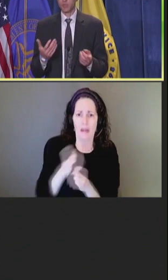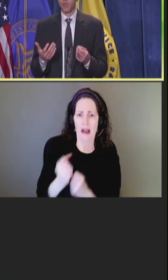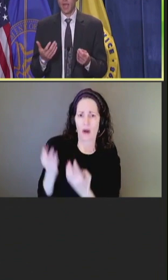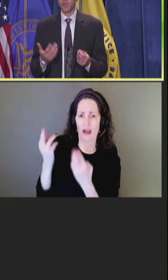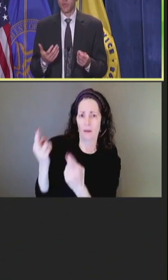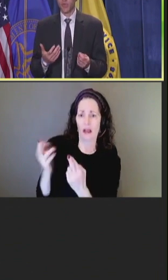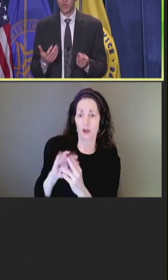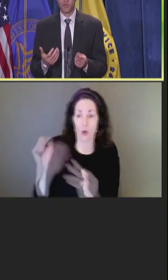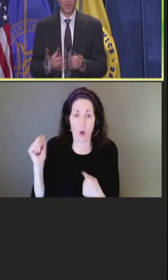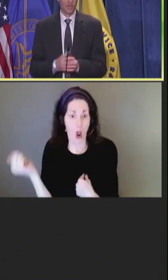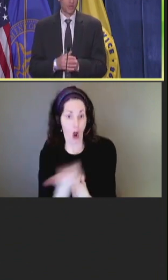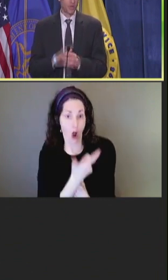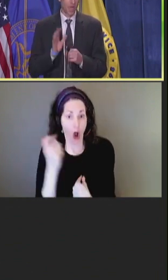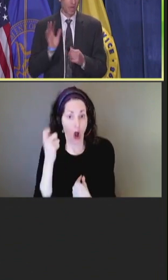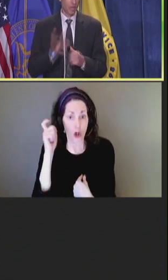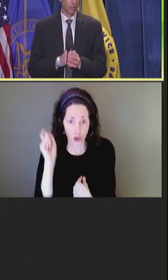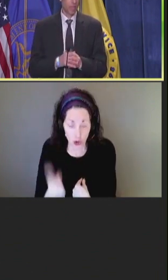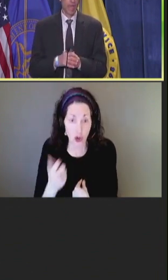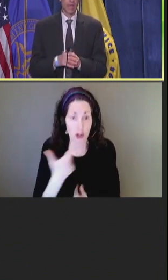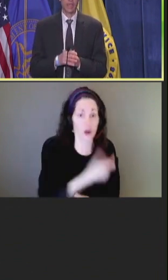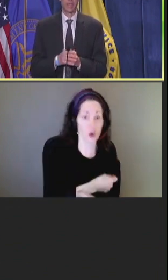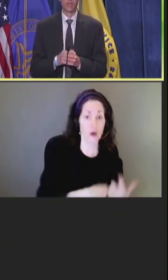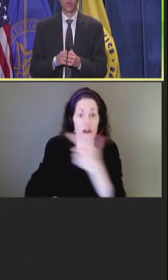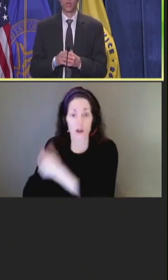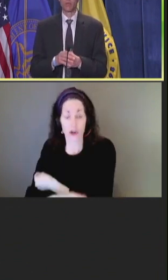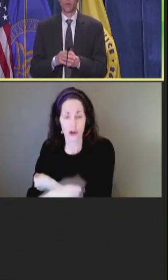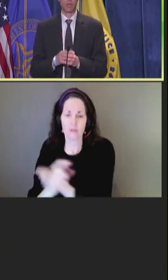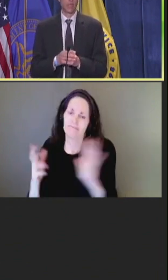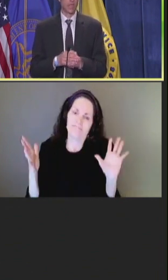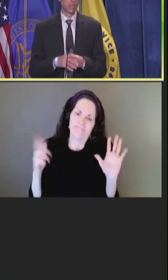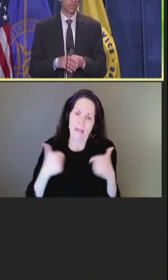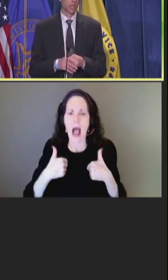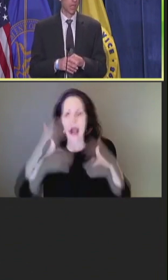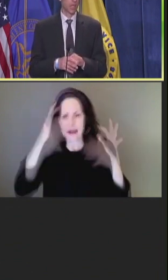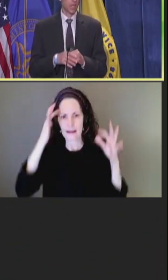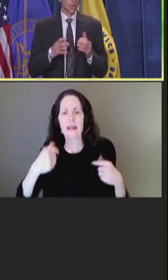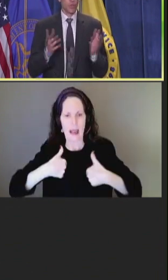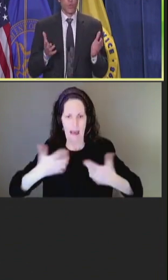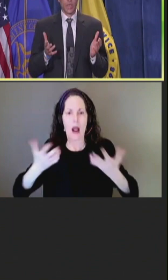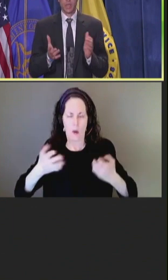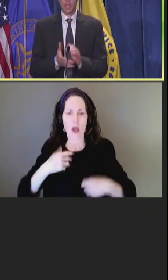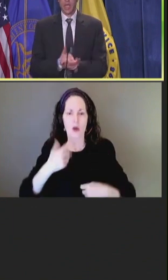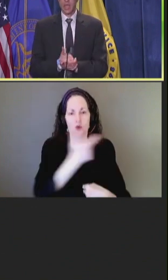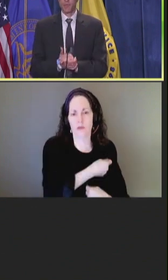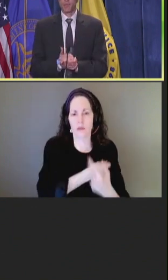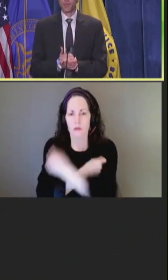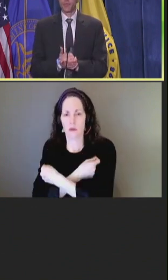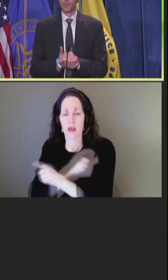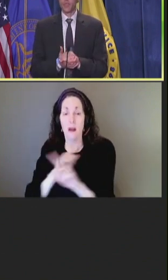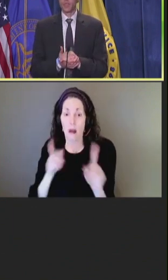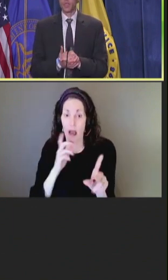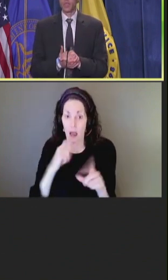switch mine between dose 1 and dose 2, actually, but I think it is early for recommendations. The